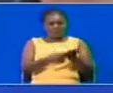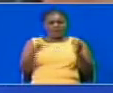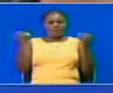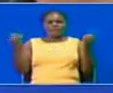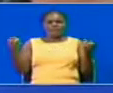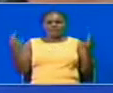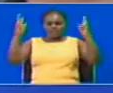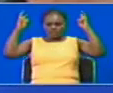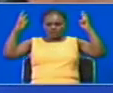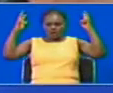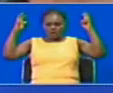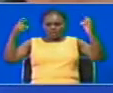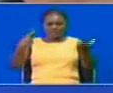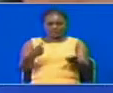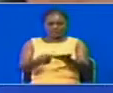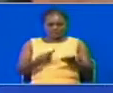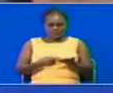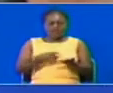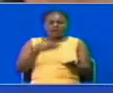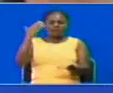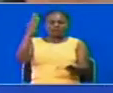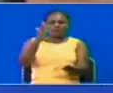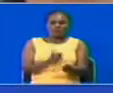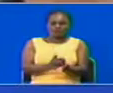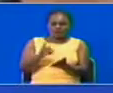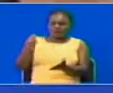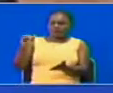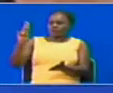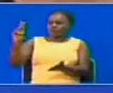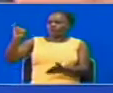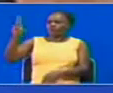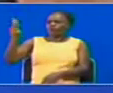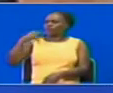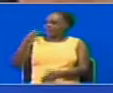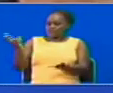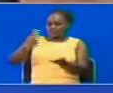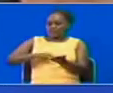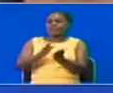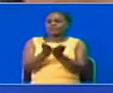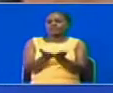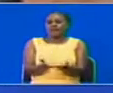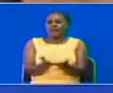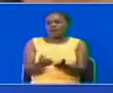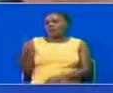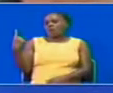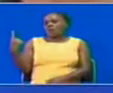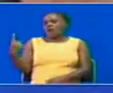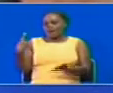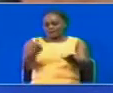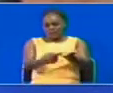want to confirm what Mr. Tucho has said. The issue of the register is one of the issues we